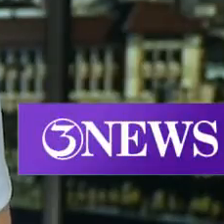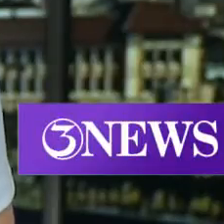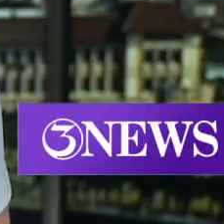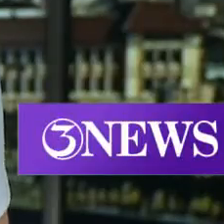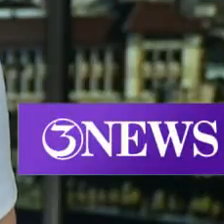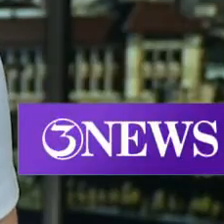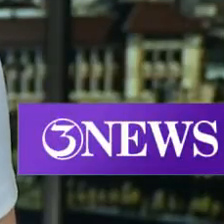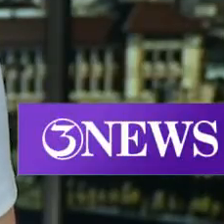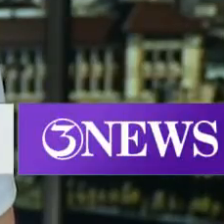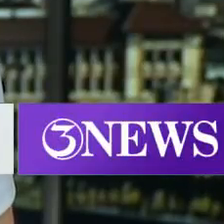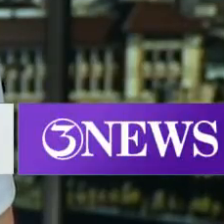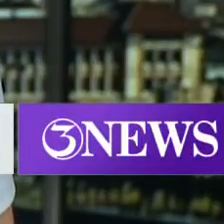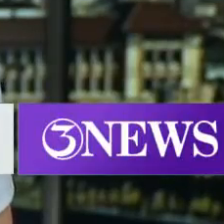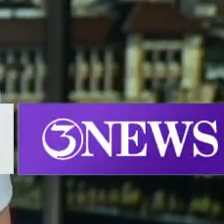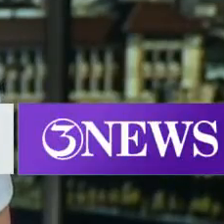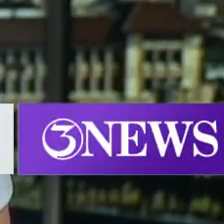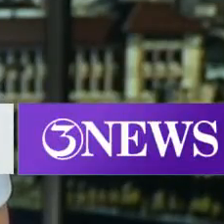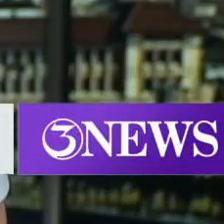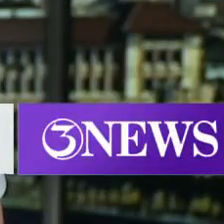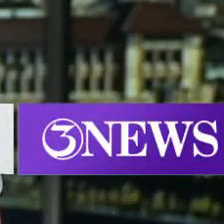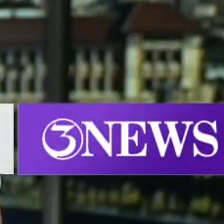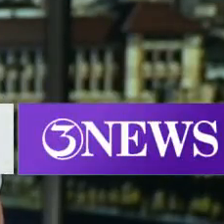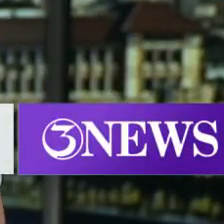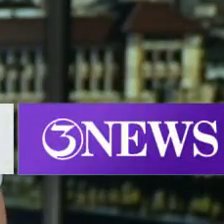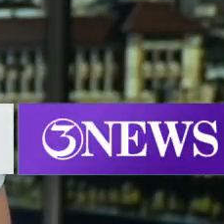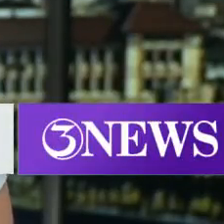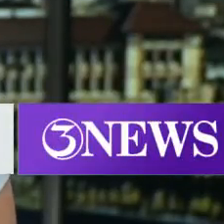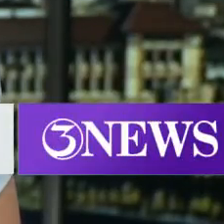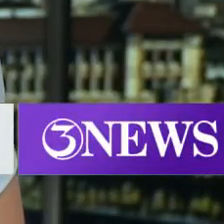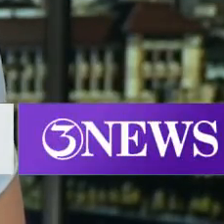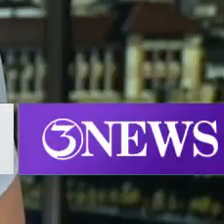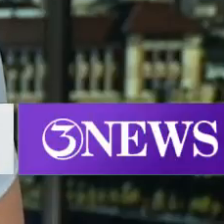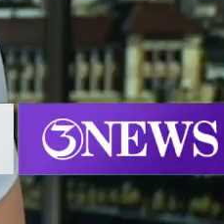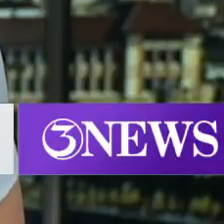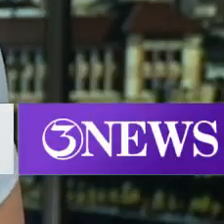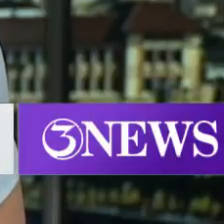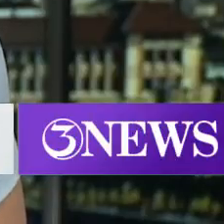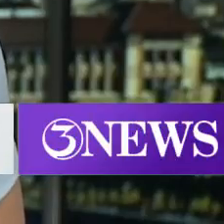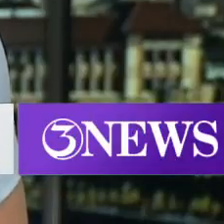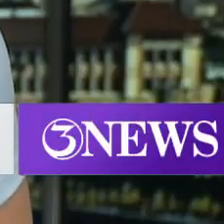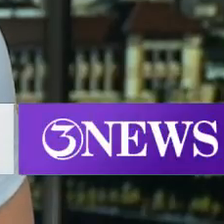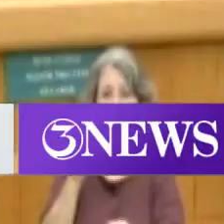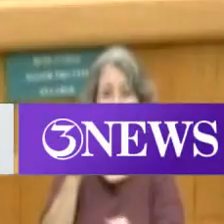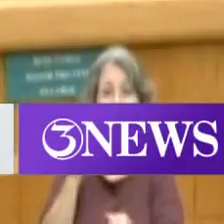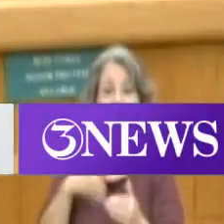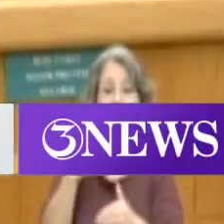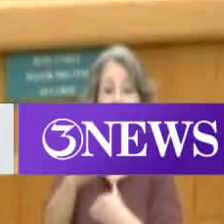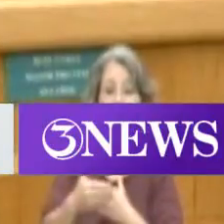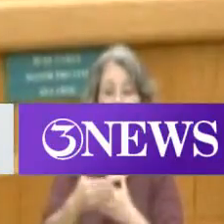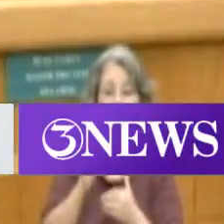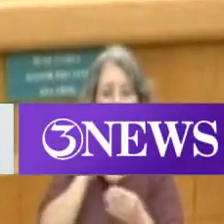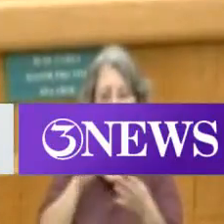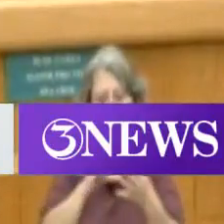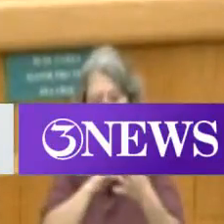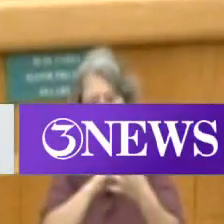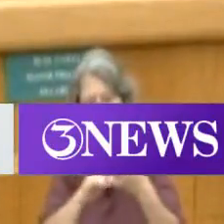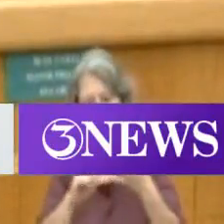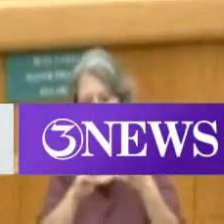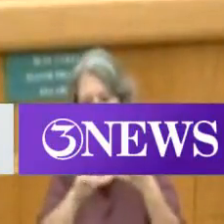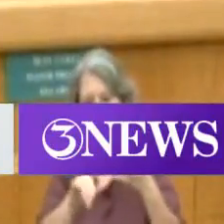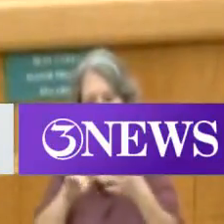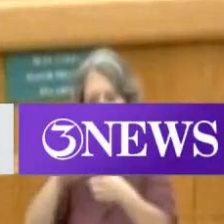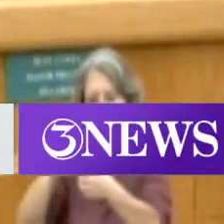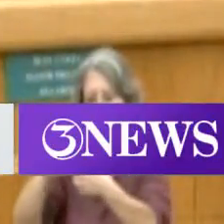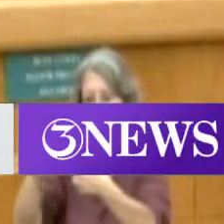There were several big updates coming out of today's press briefing down at Corpus Christi City Hall. One of those, four residents at three